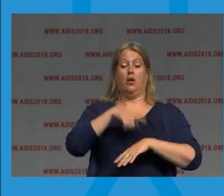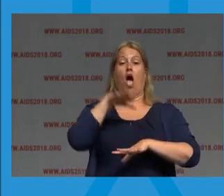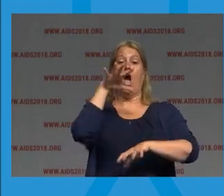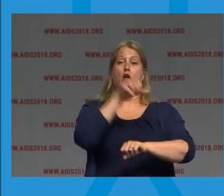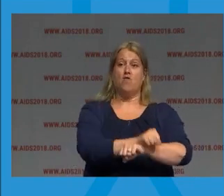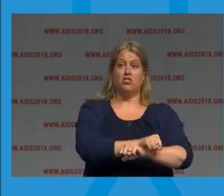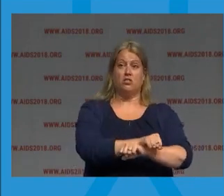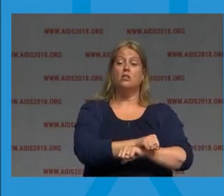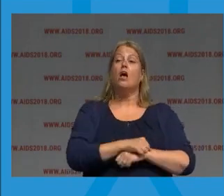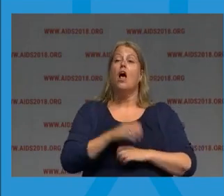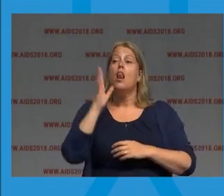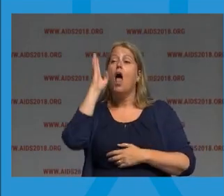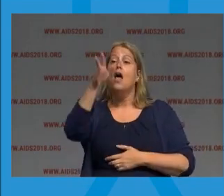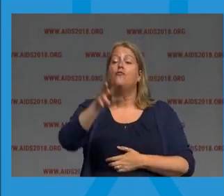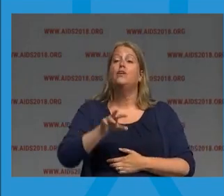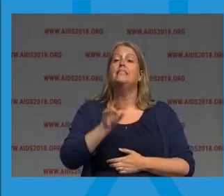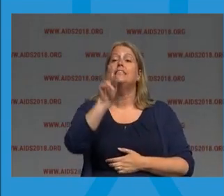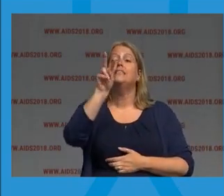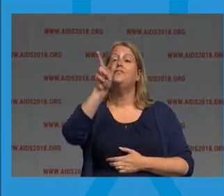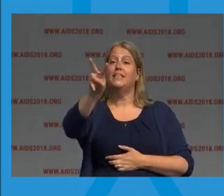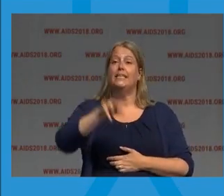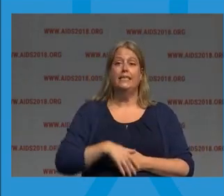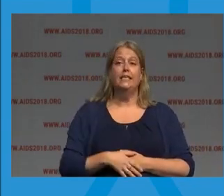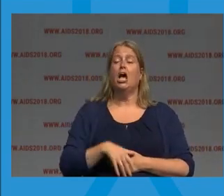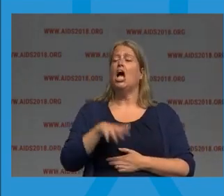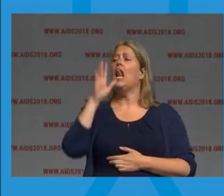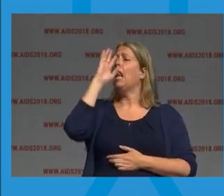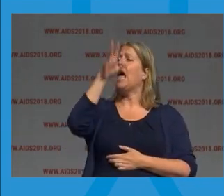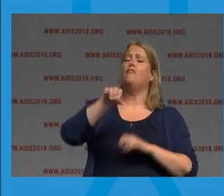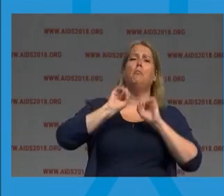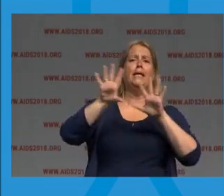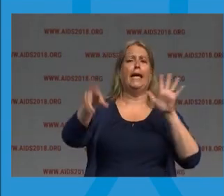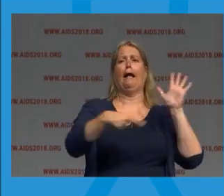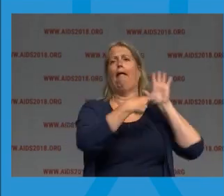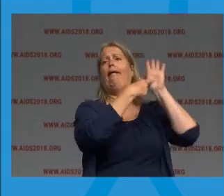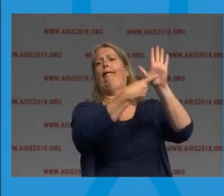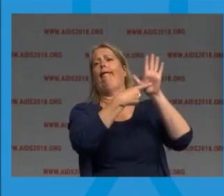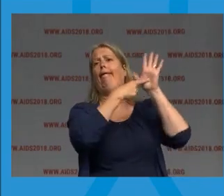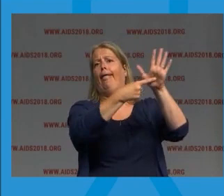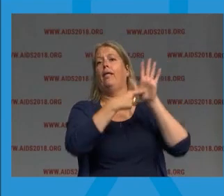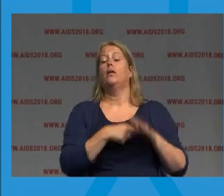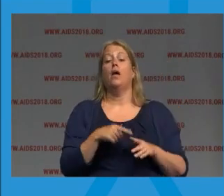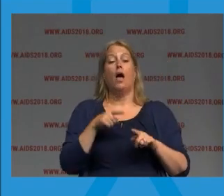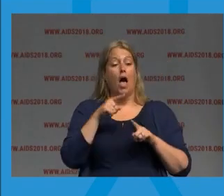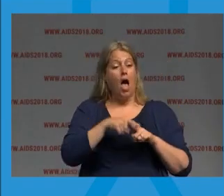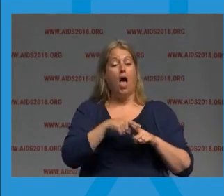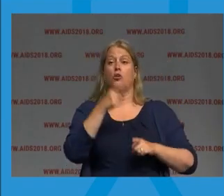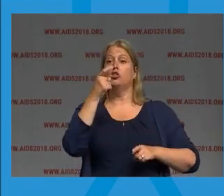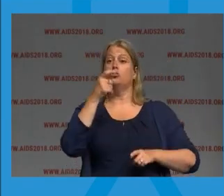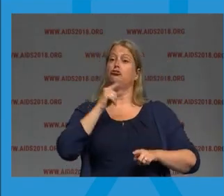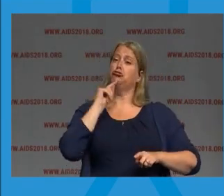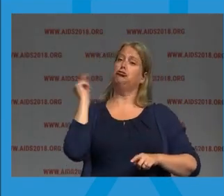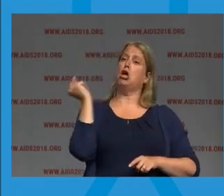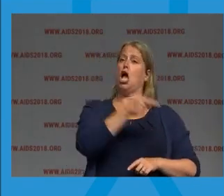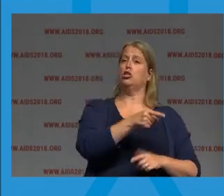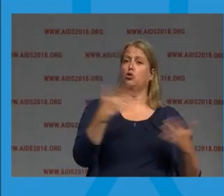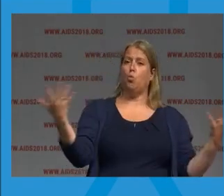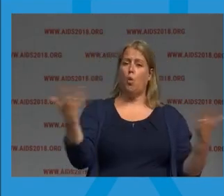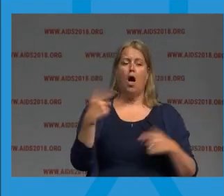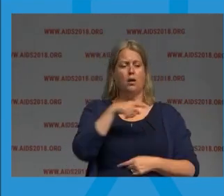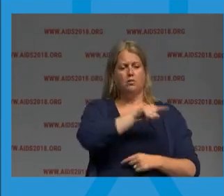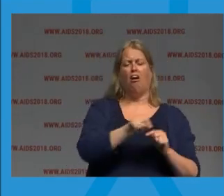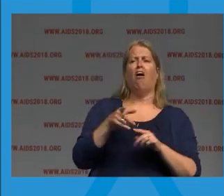live TV, she was paraded in front of live media, and the initial charge against her was attempted